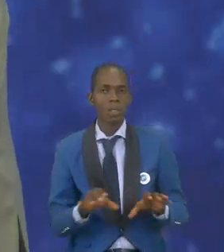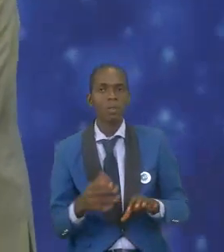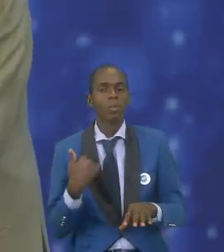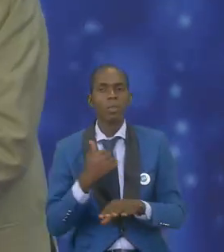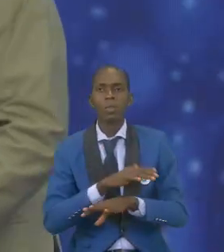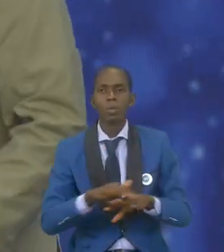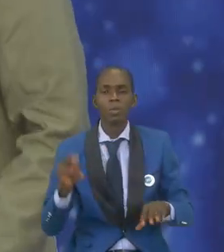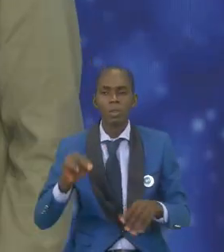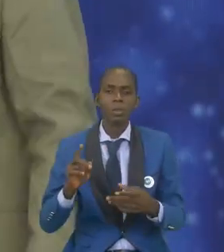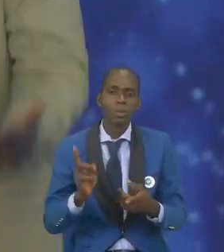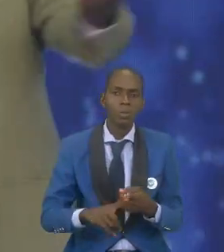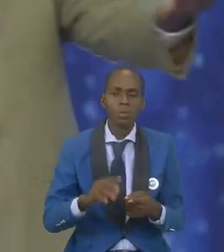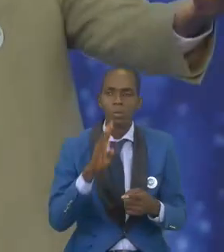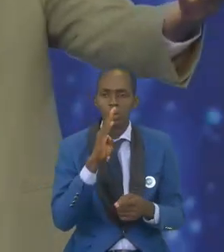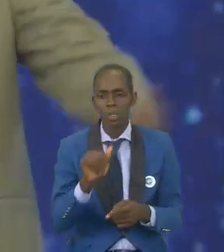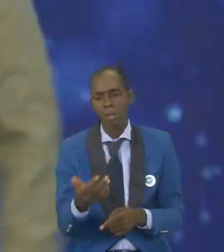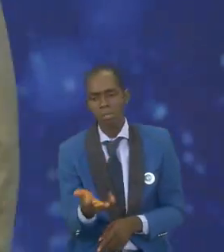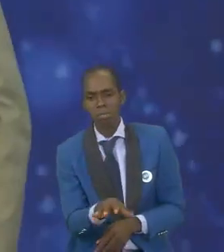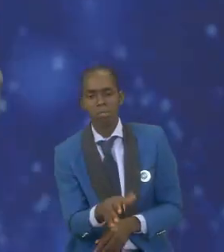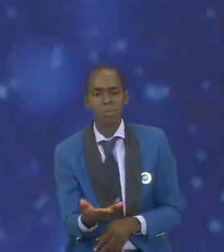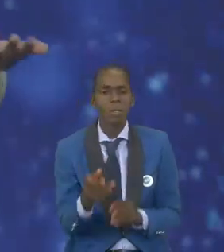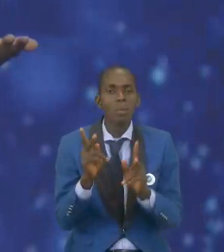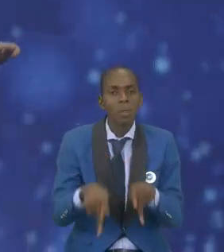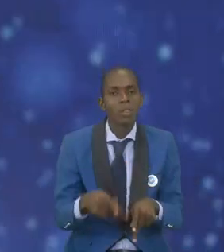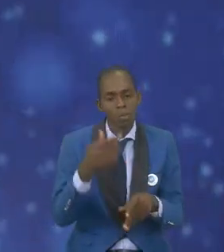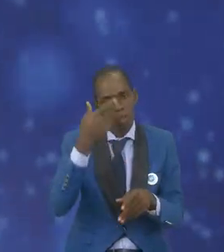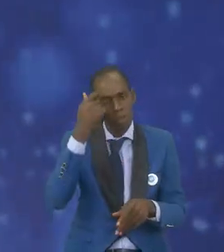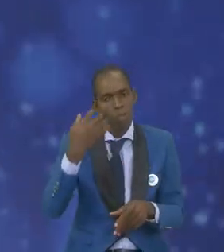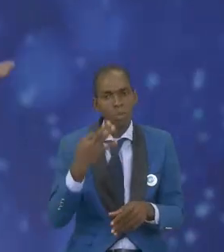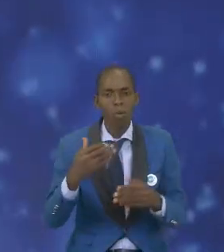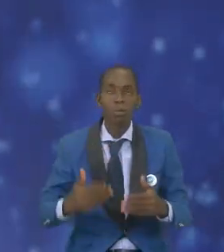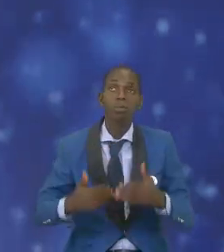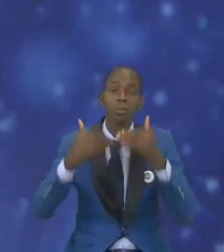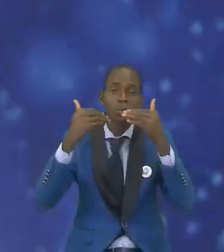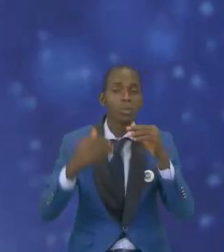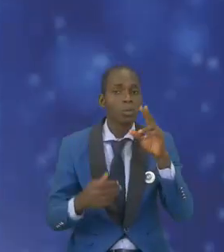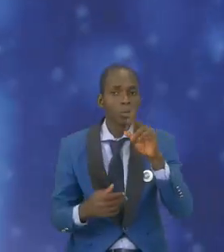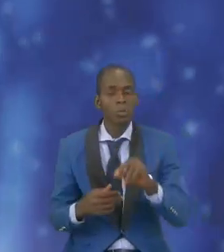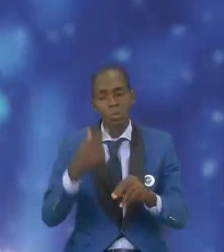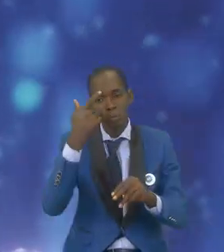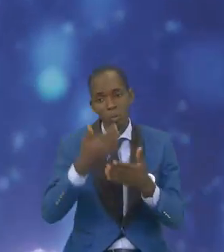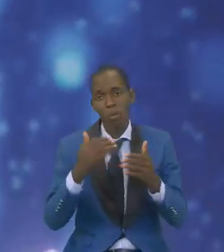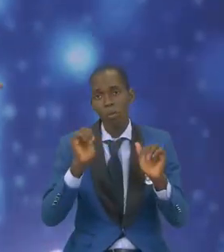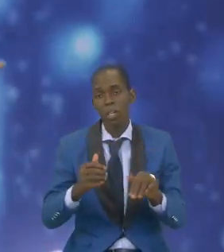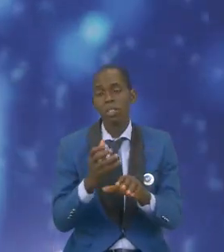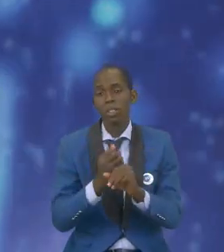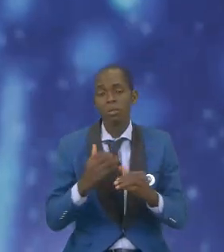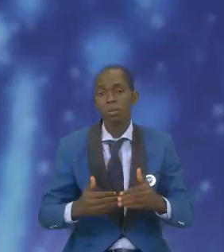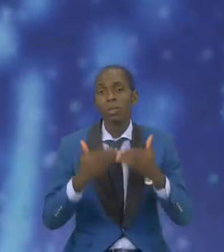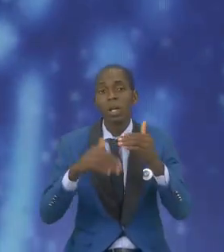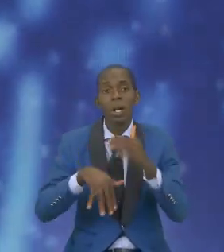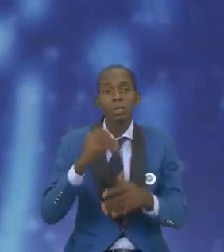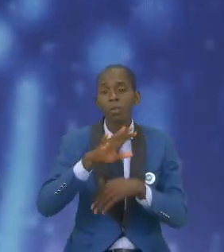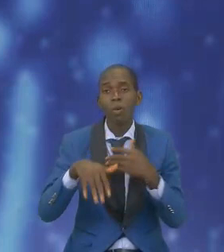cringing, crawling, compromising person before we can have promotion over all these three presidents of